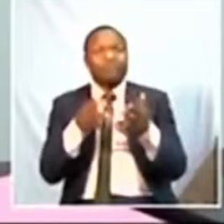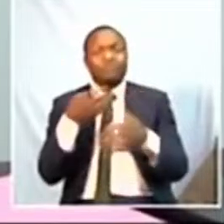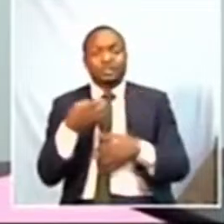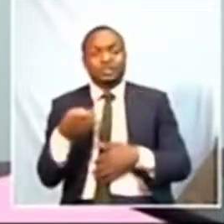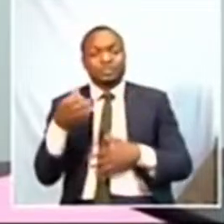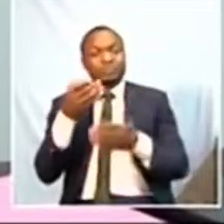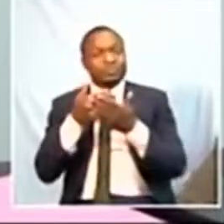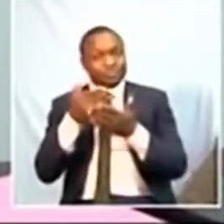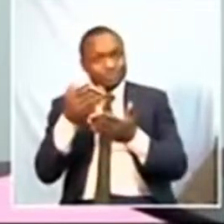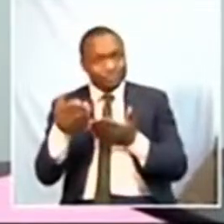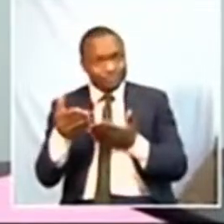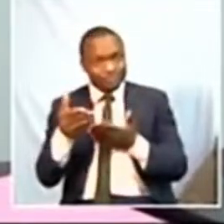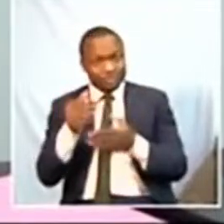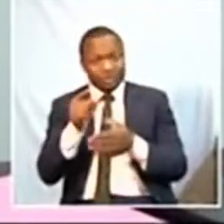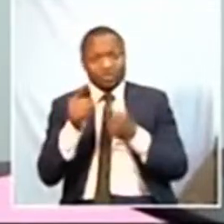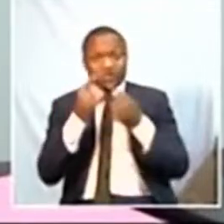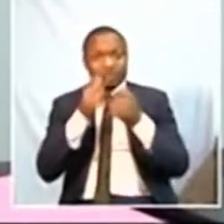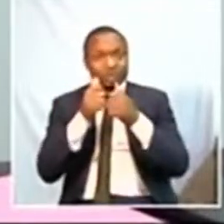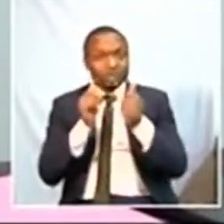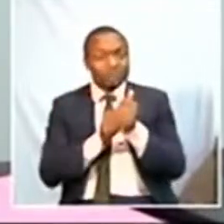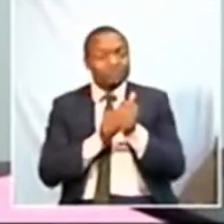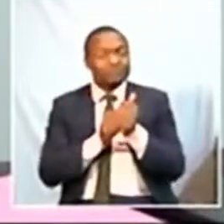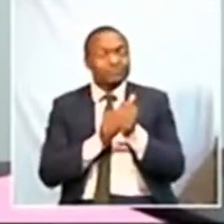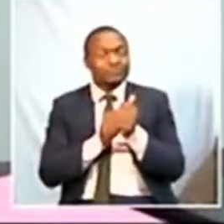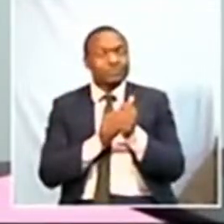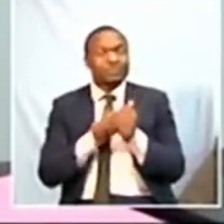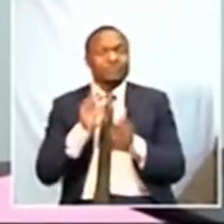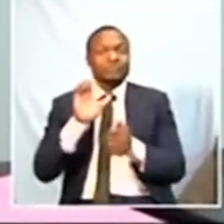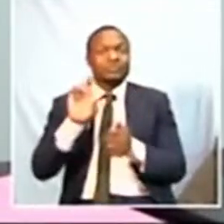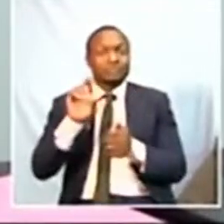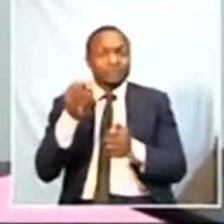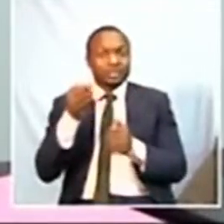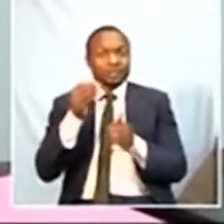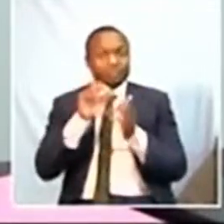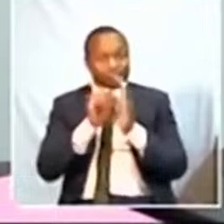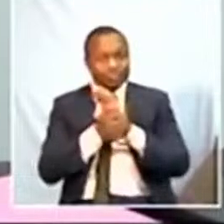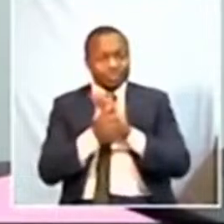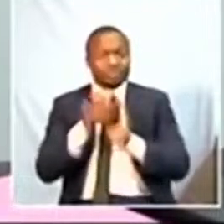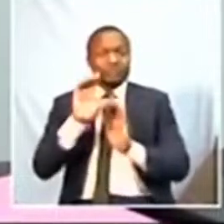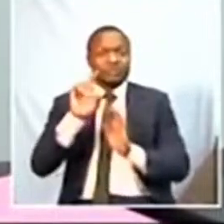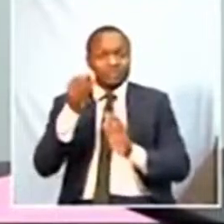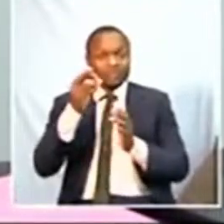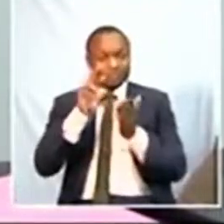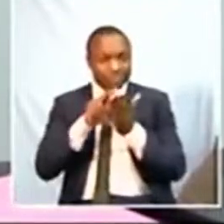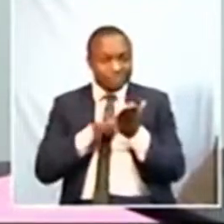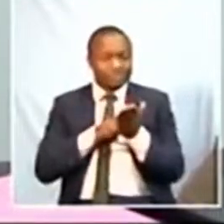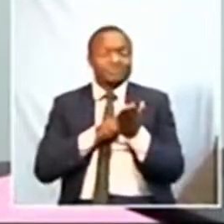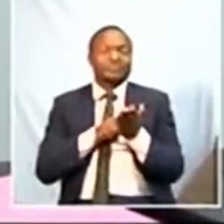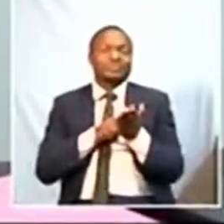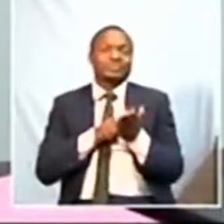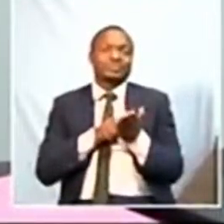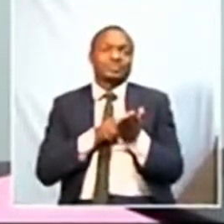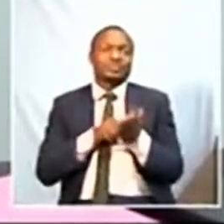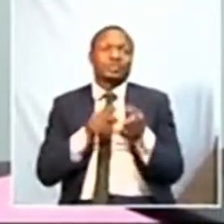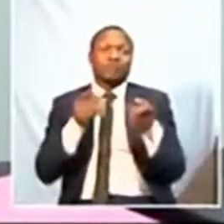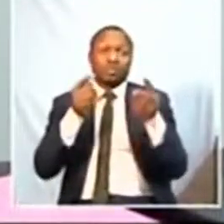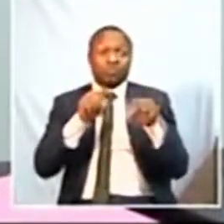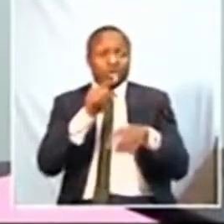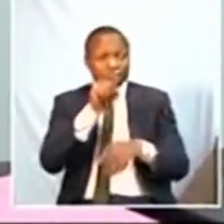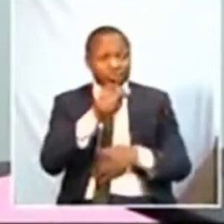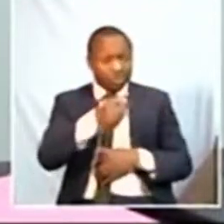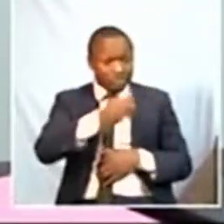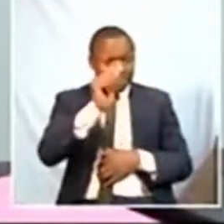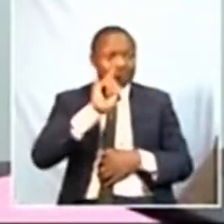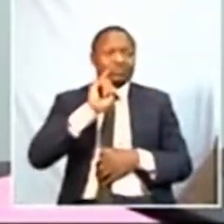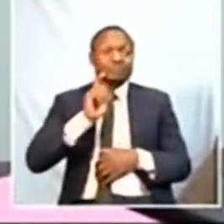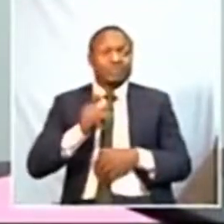board, you are talking about the CDF Act or the CDF guidelines. When it's you yourselves who are